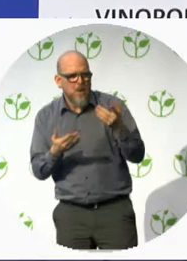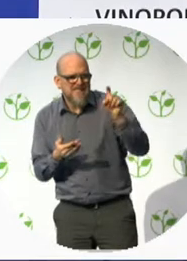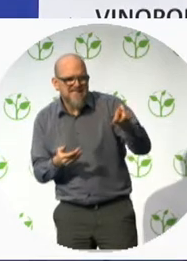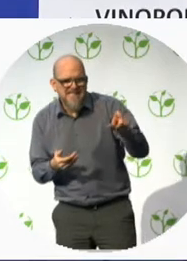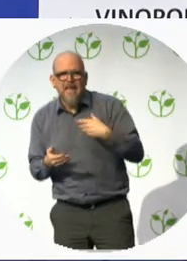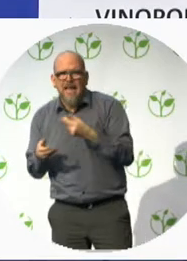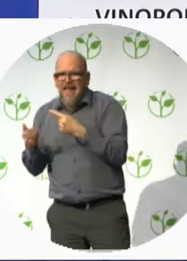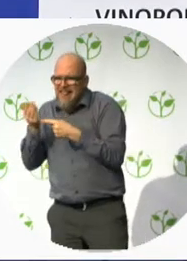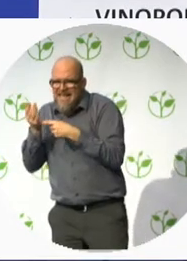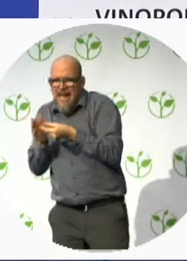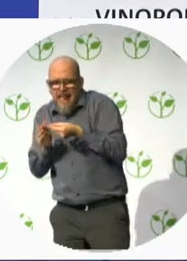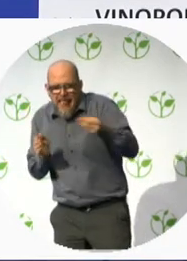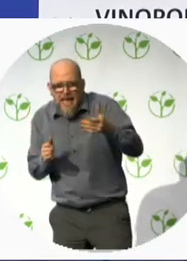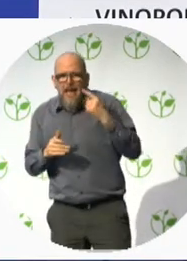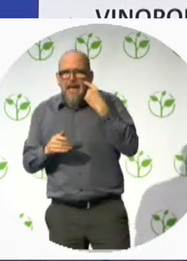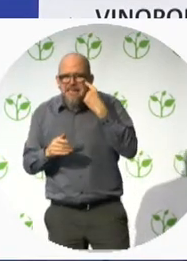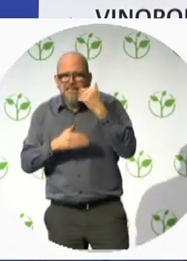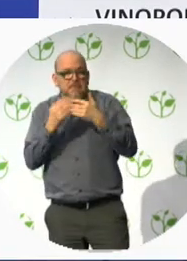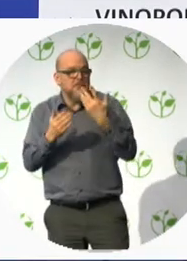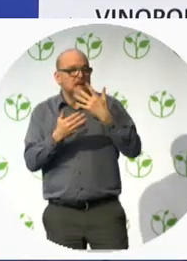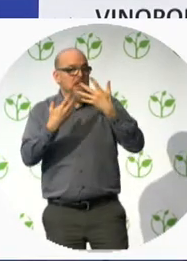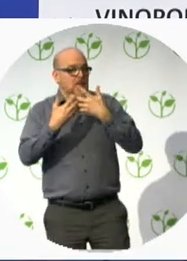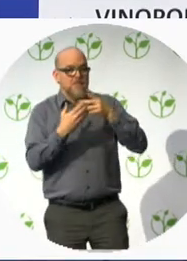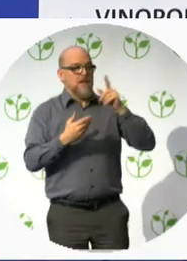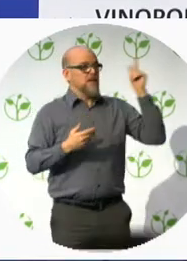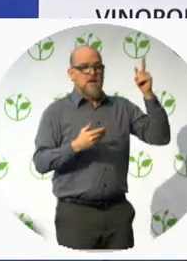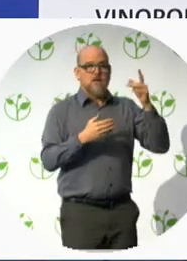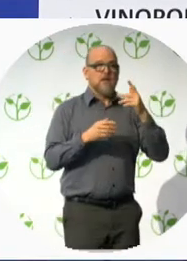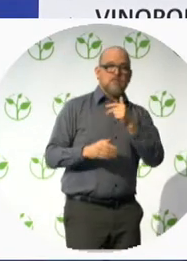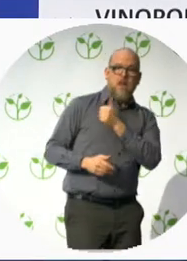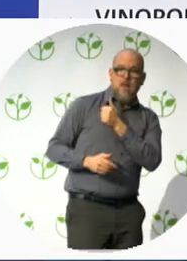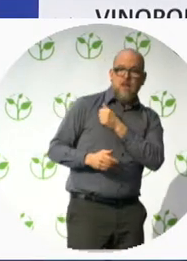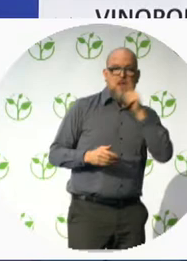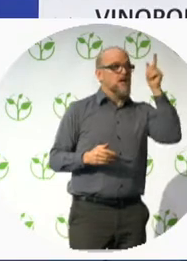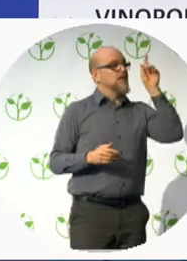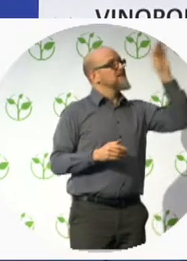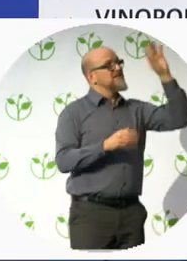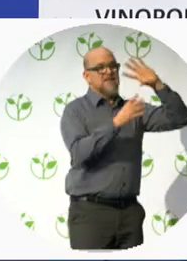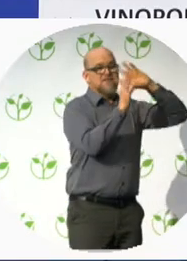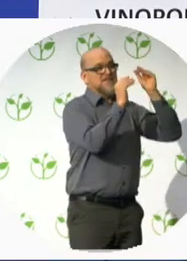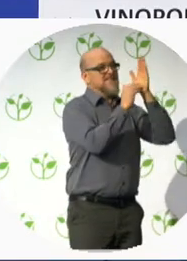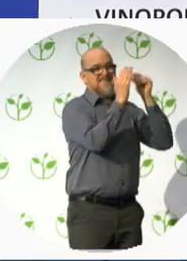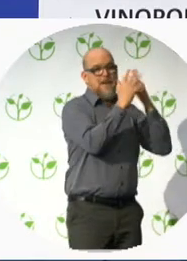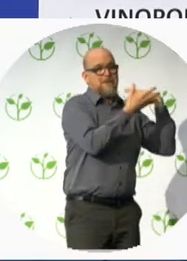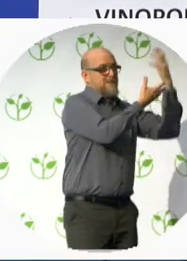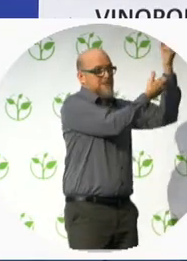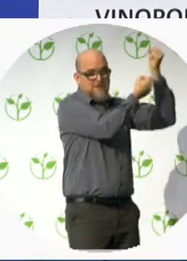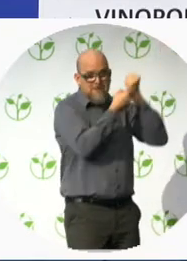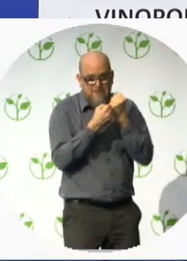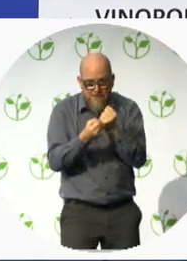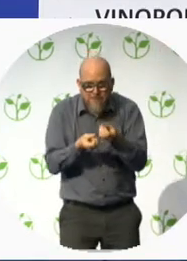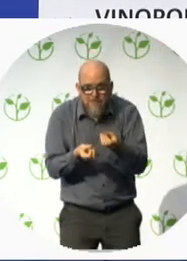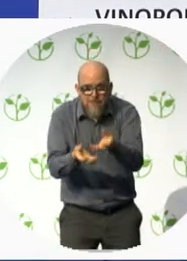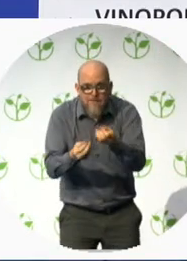for the US and Canada audience and repurpose it in Arabic and Moroccan Sign Language, and then